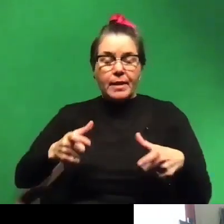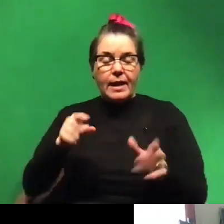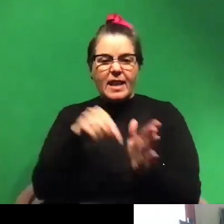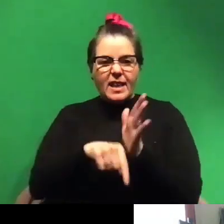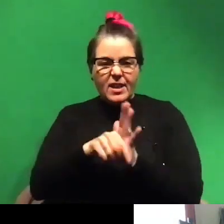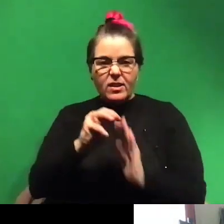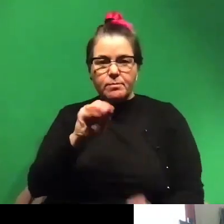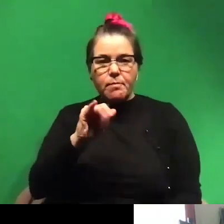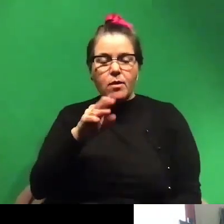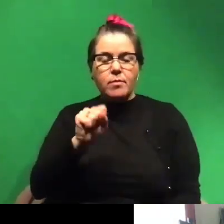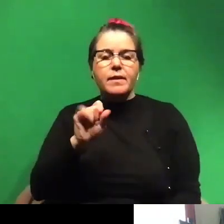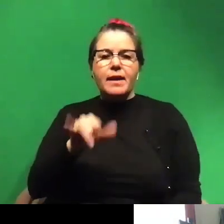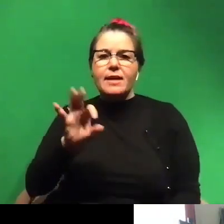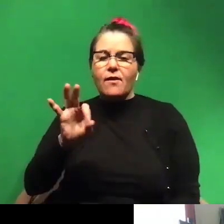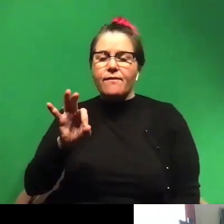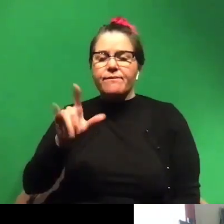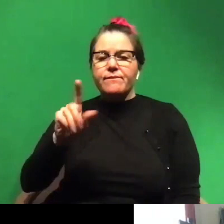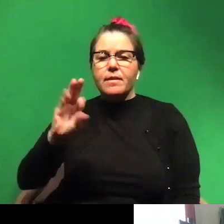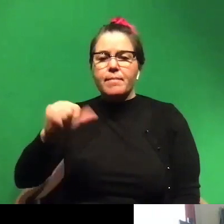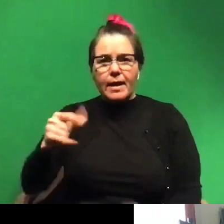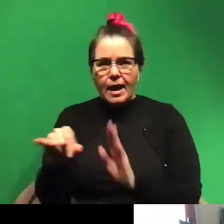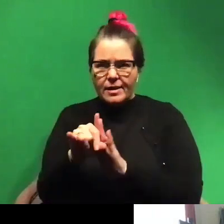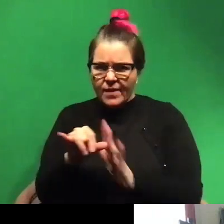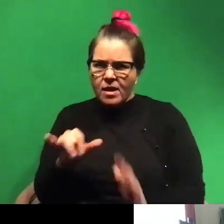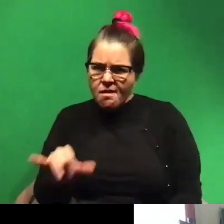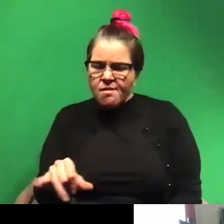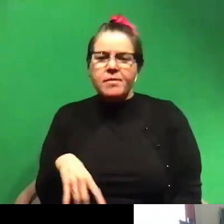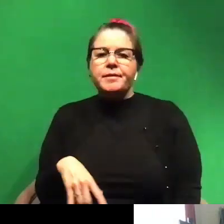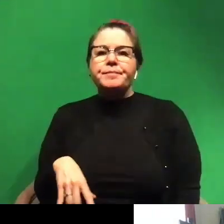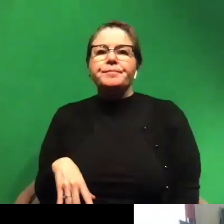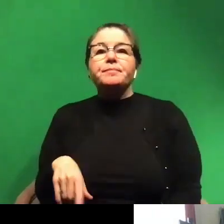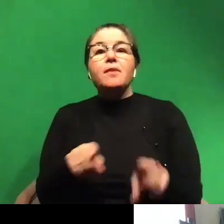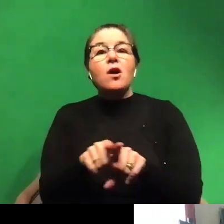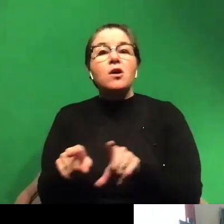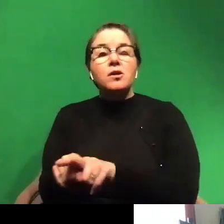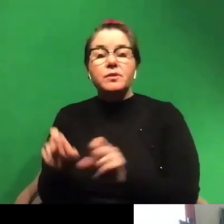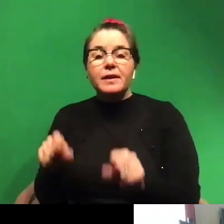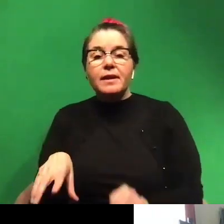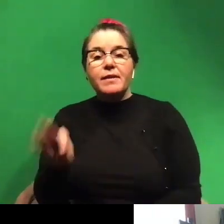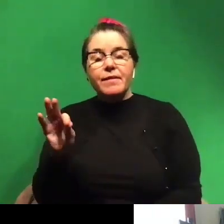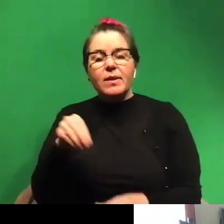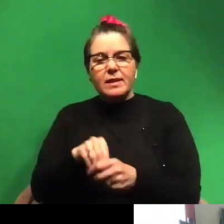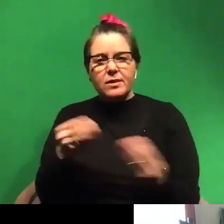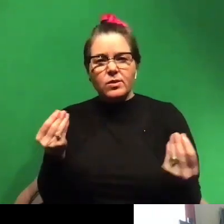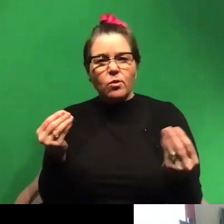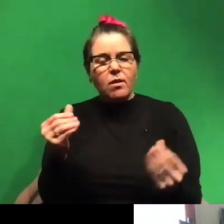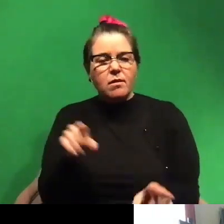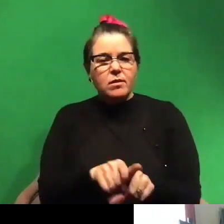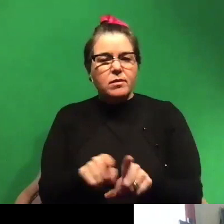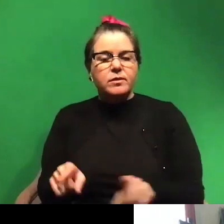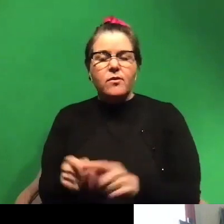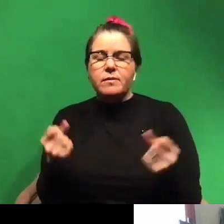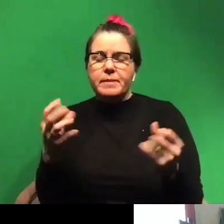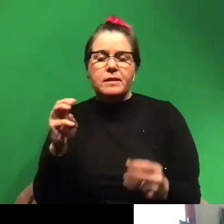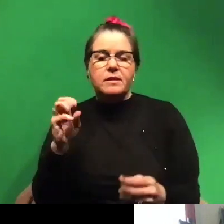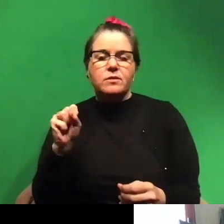how Fleming identified it. But it also can be found in the soil as well. So there are a lot of microbes in the